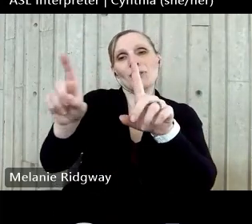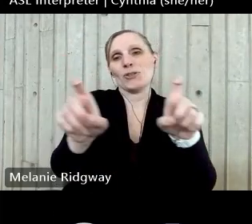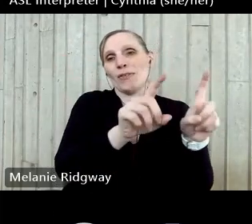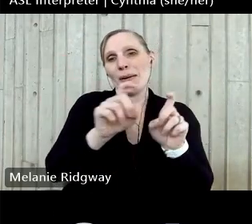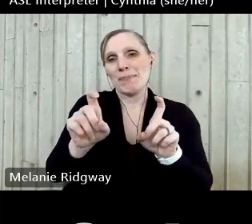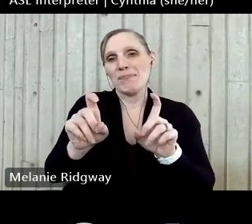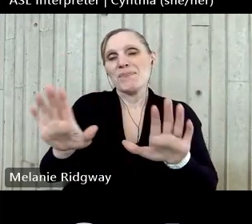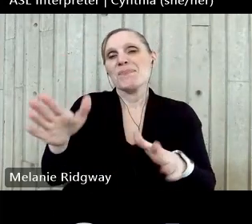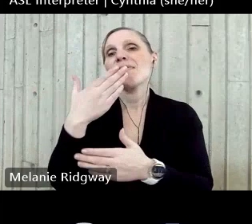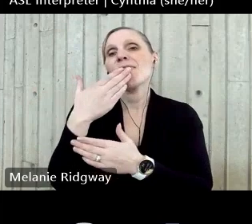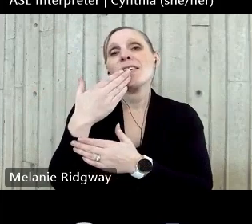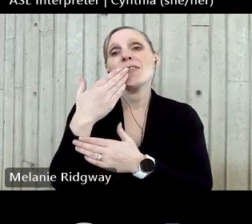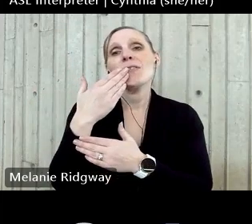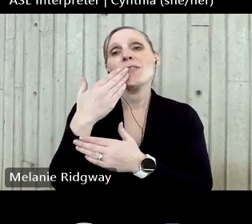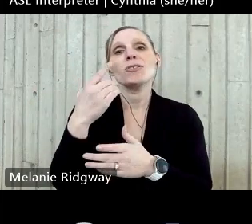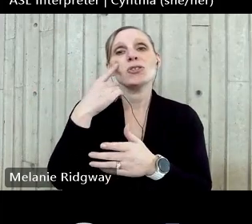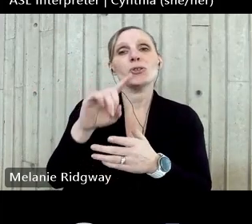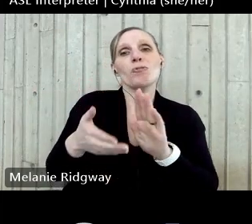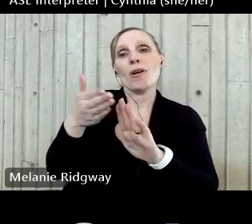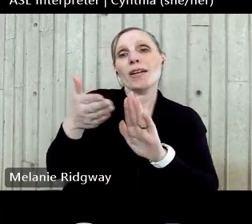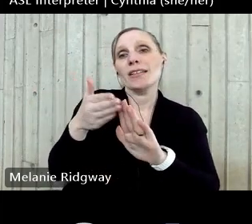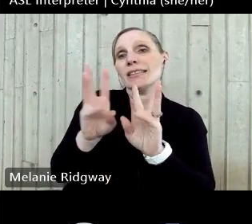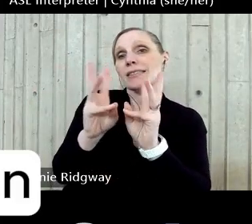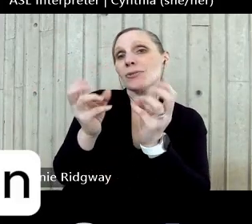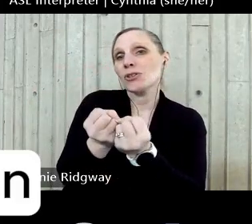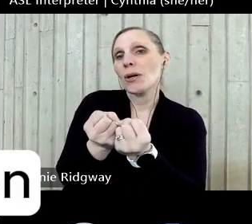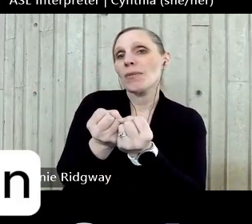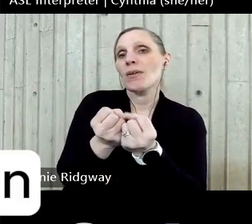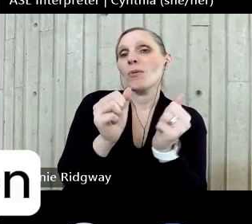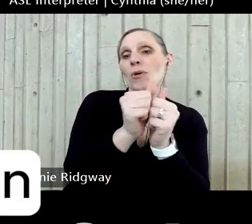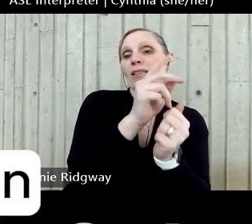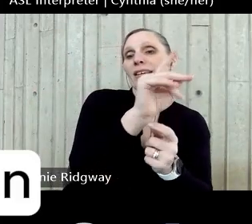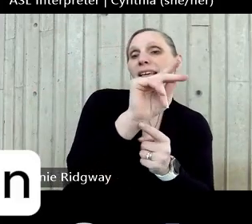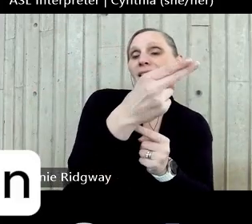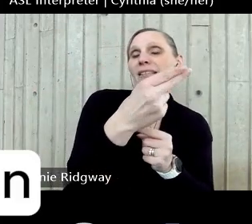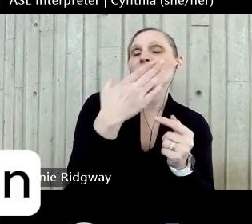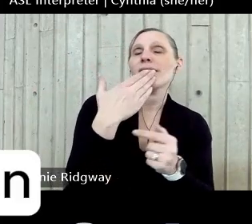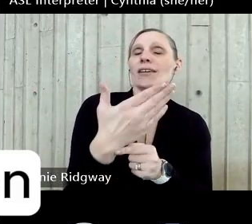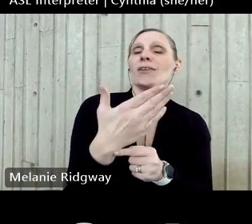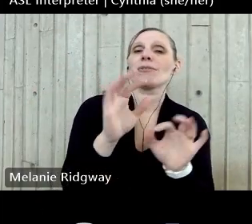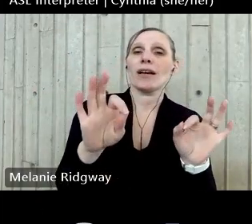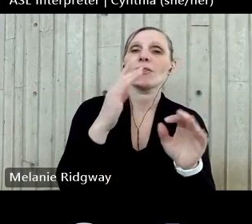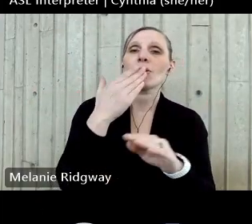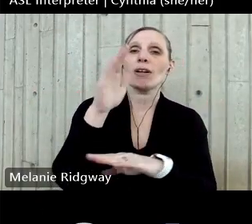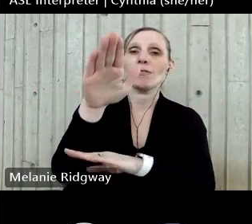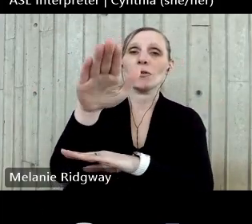pleasure co-facilitating today with Keith, and have a great day and great afternoon.